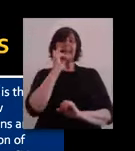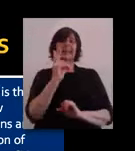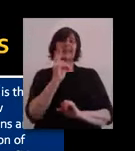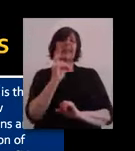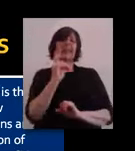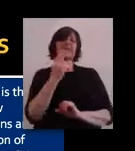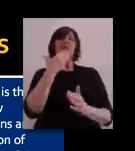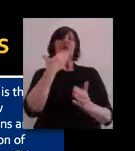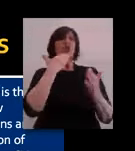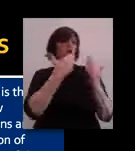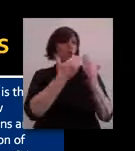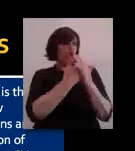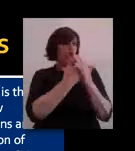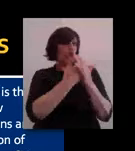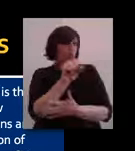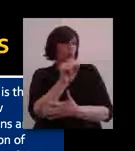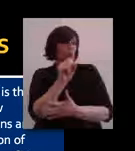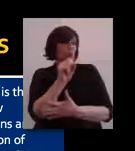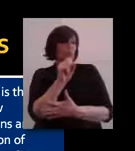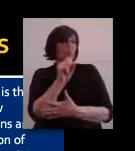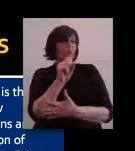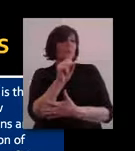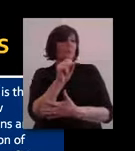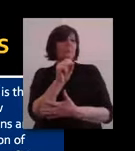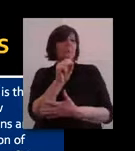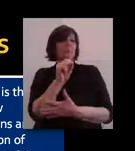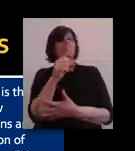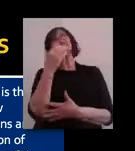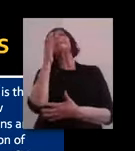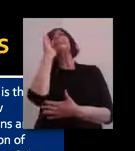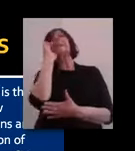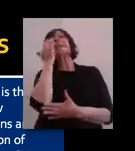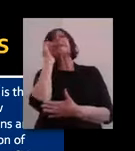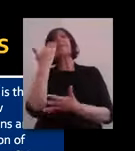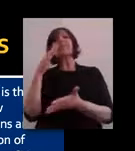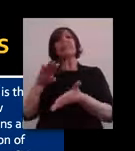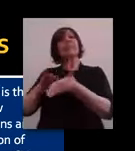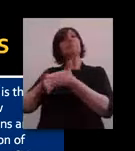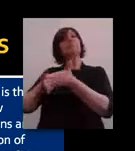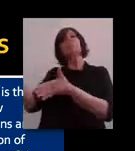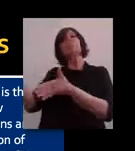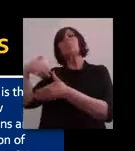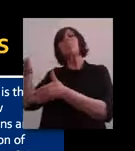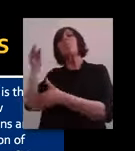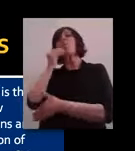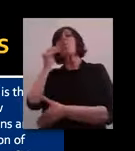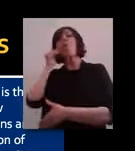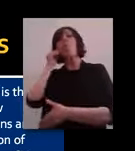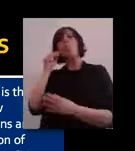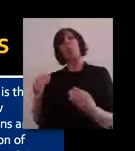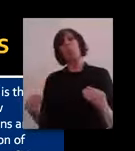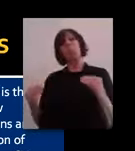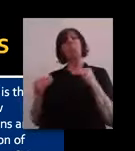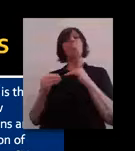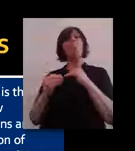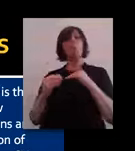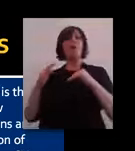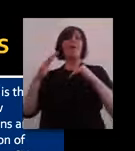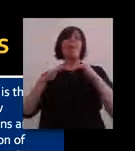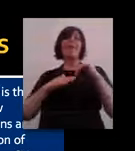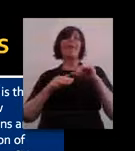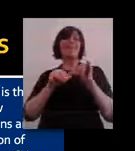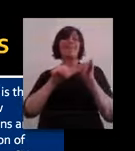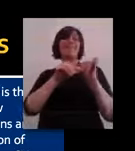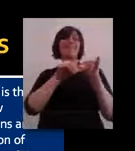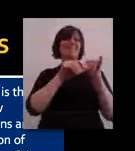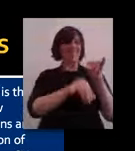that lately it seems like our discharges have been higher numbers than our new COVID cases into